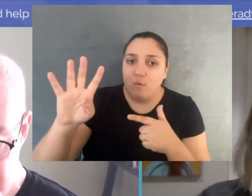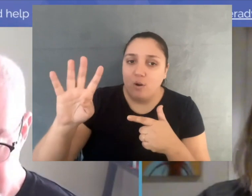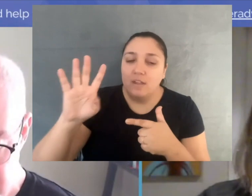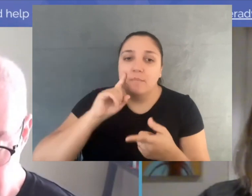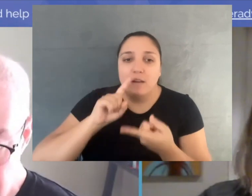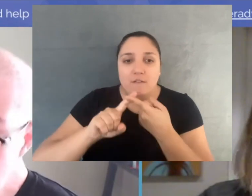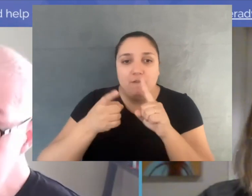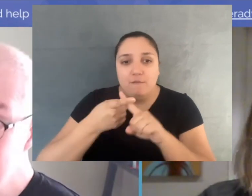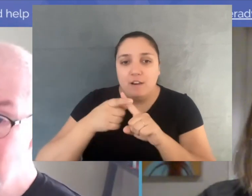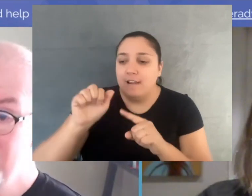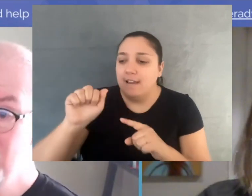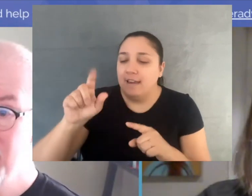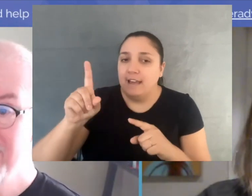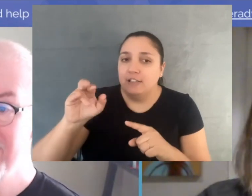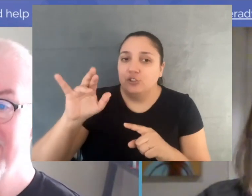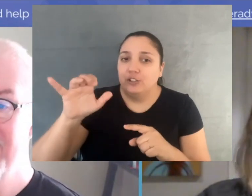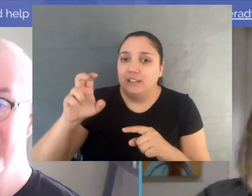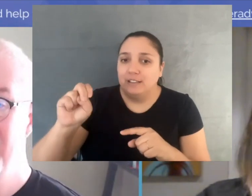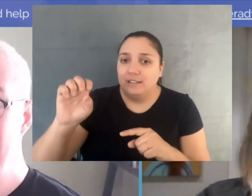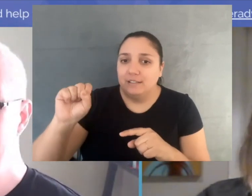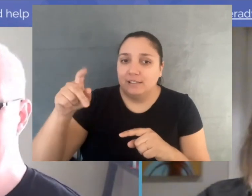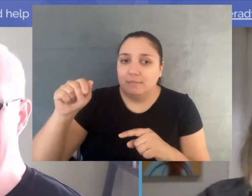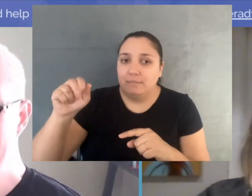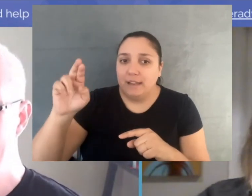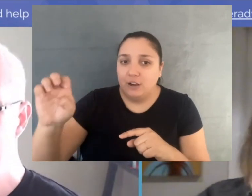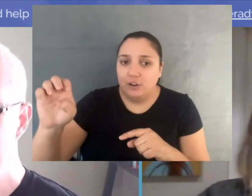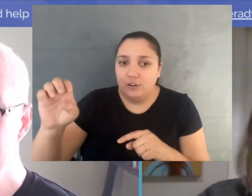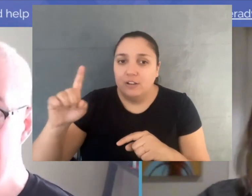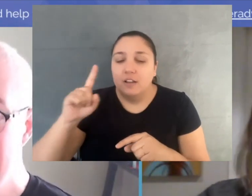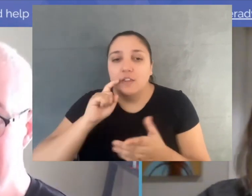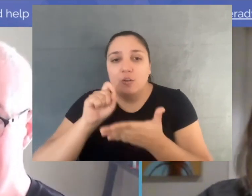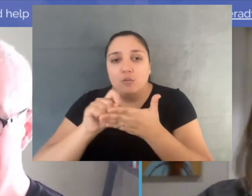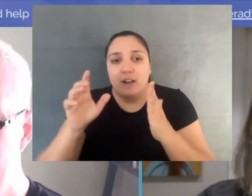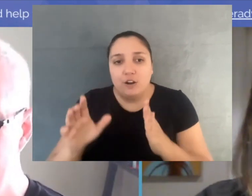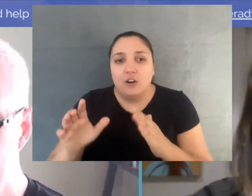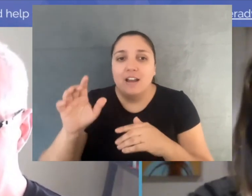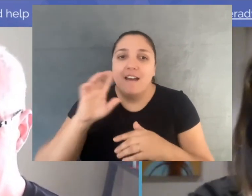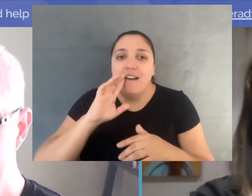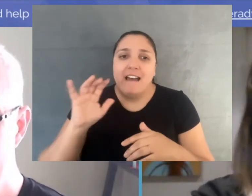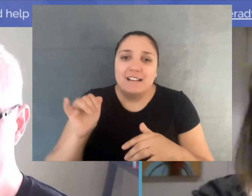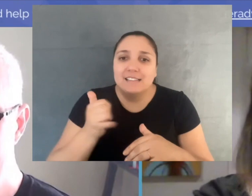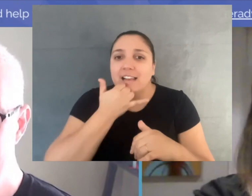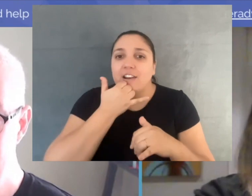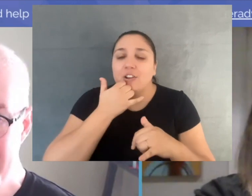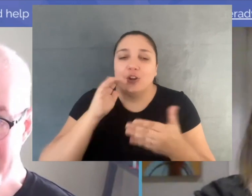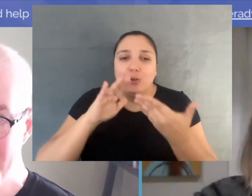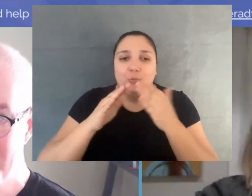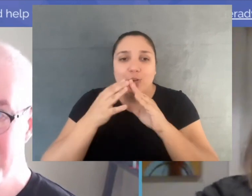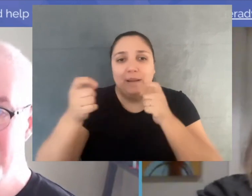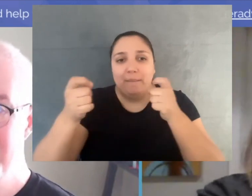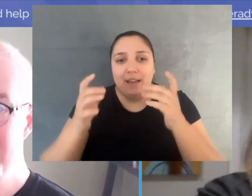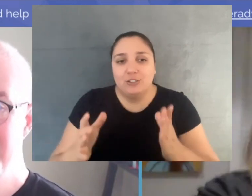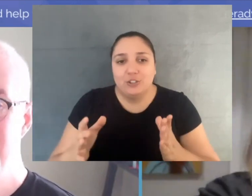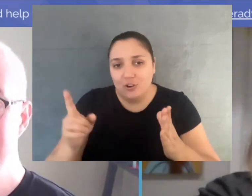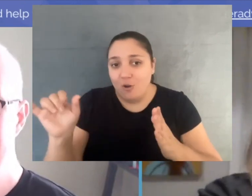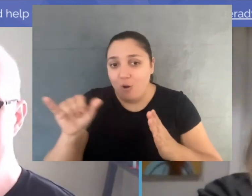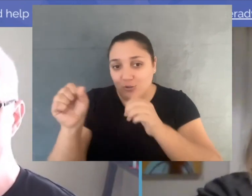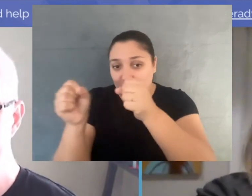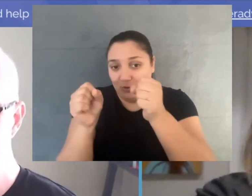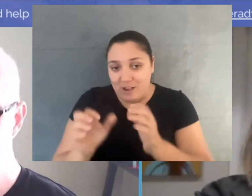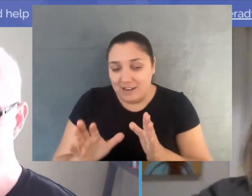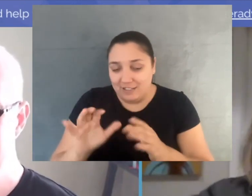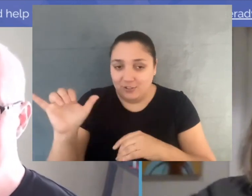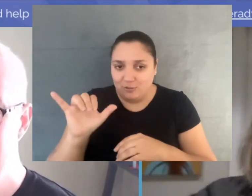then on March the 24th, my good friend Adrian Speyer is back, the author of The Accidental Community Manager